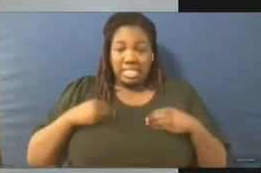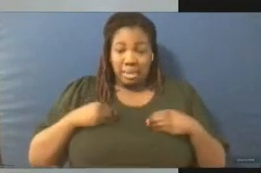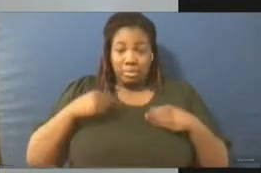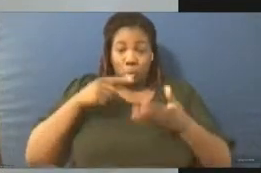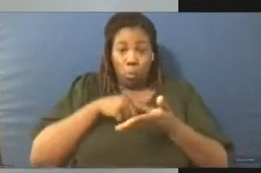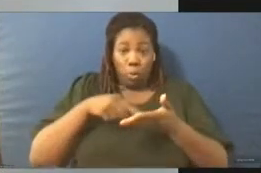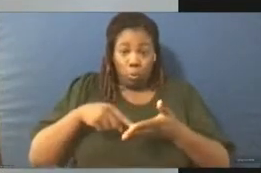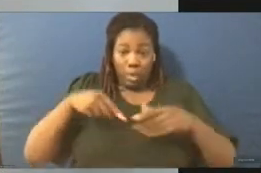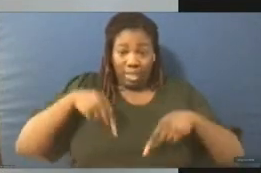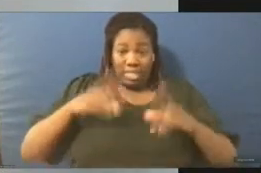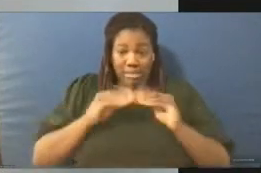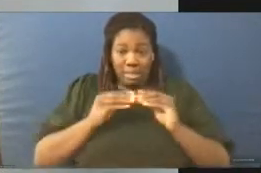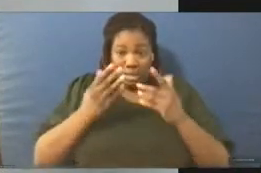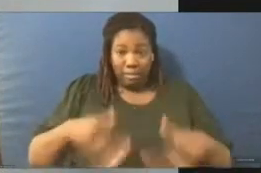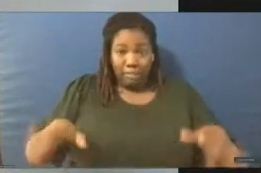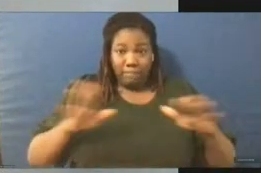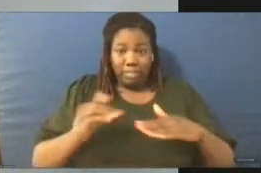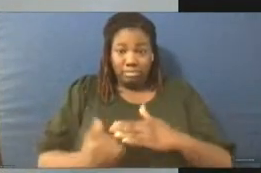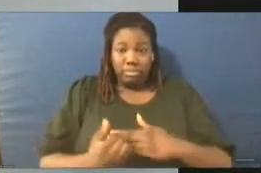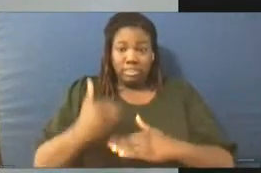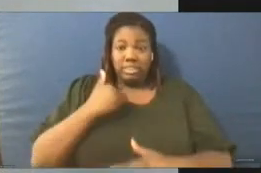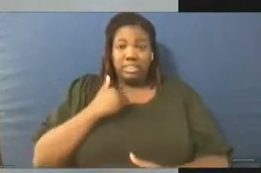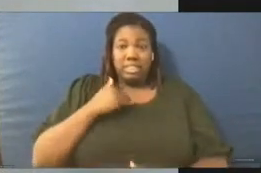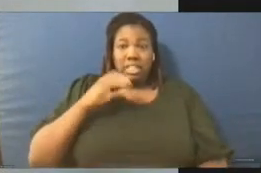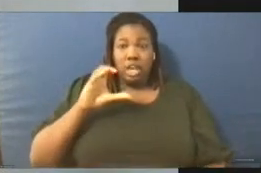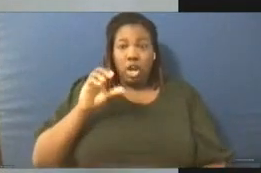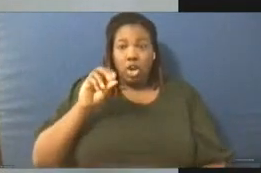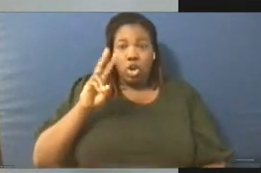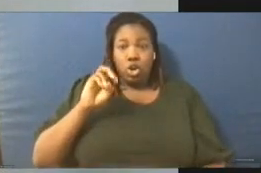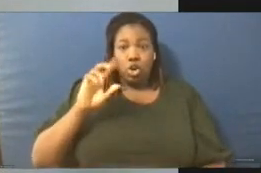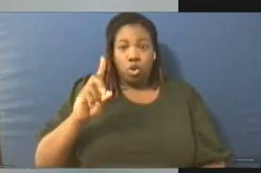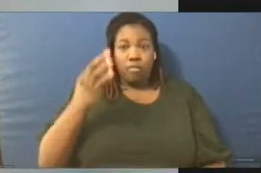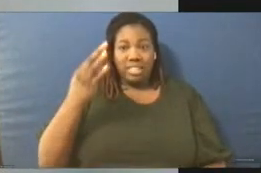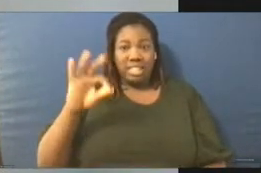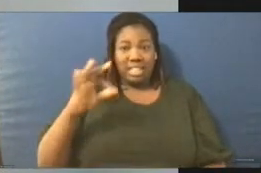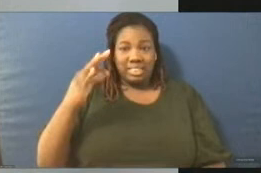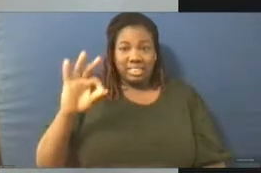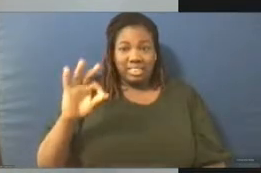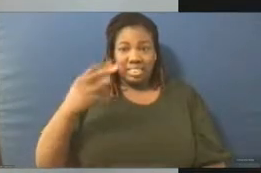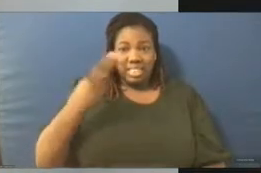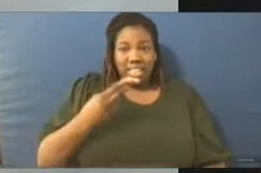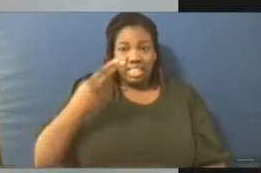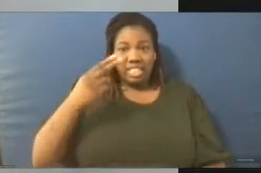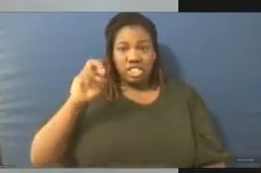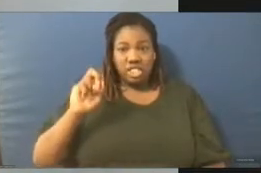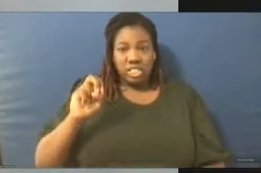meeting. Please send the comments to COVID-19